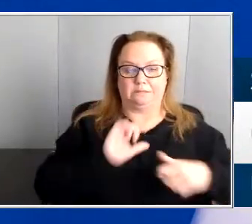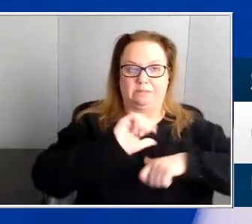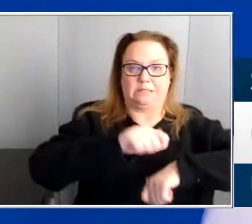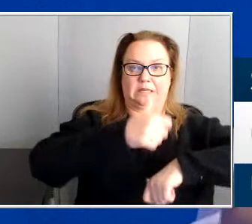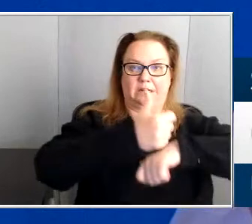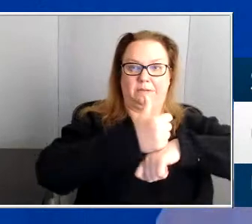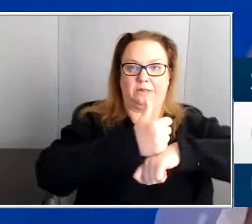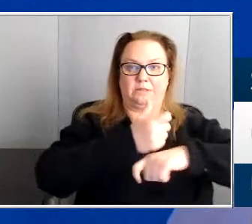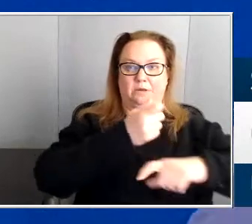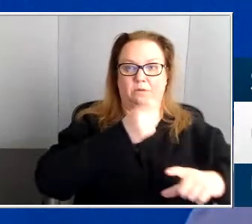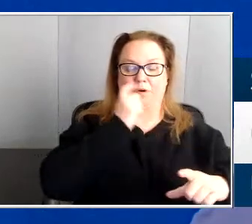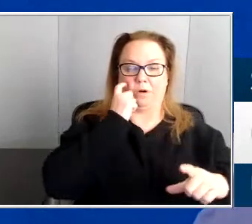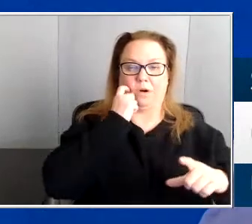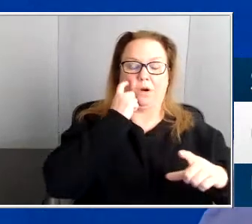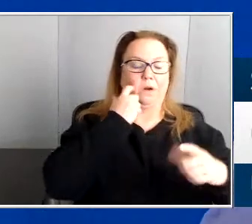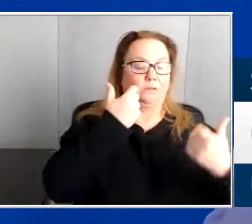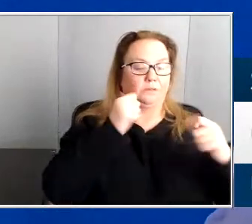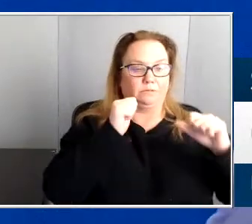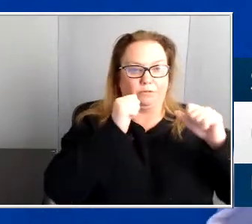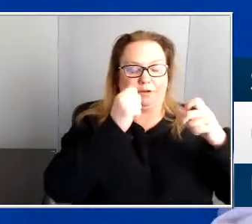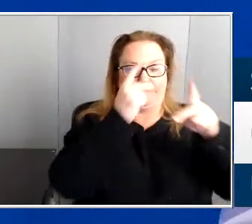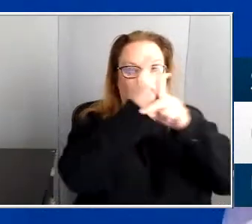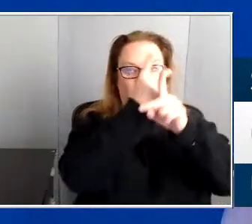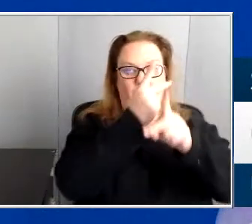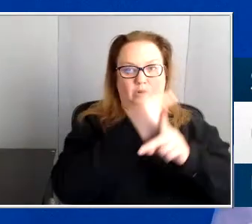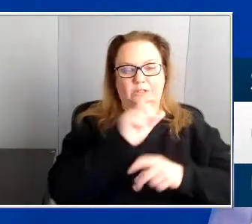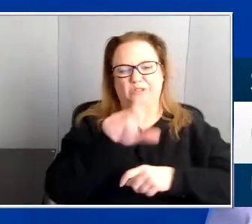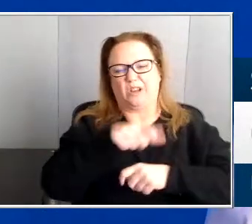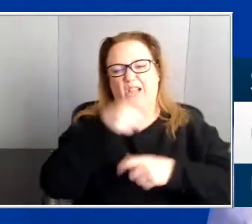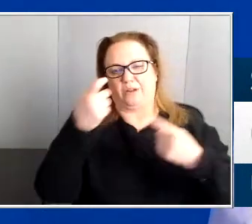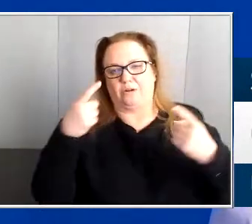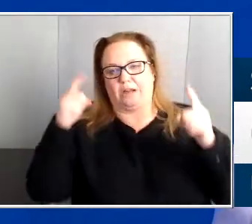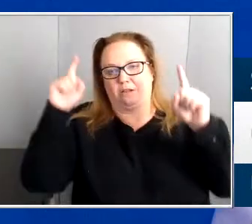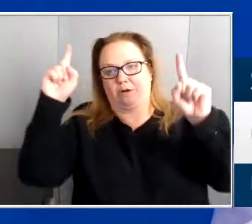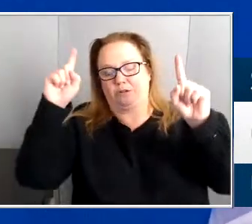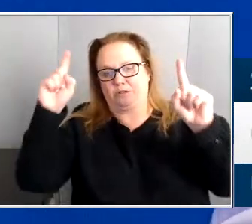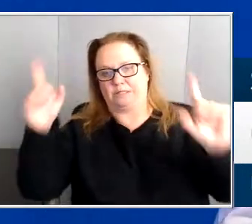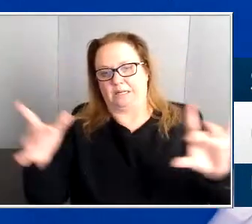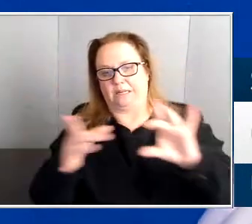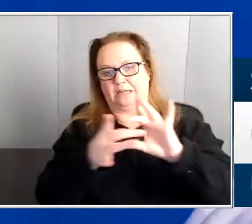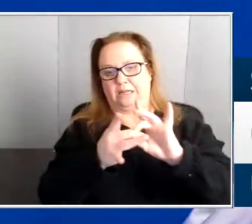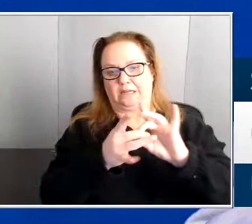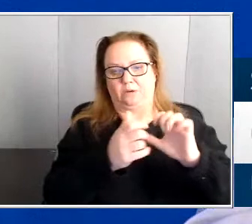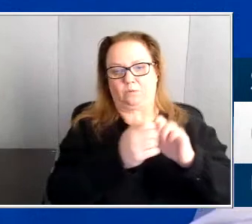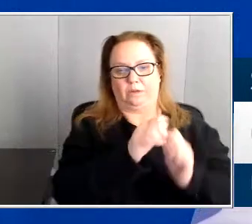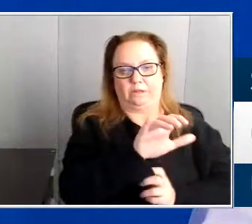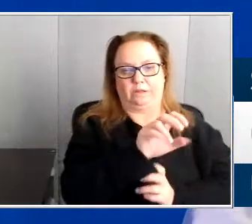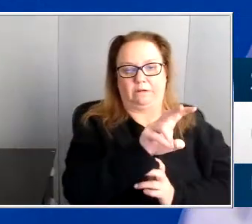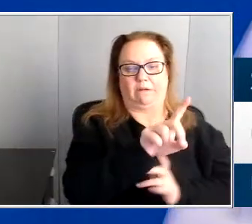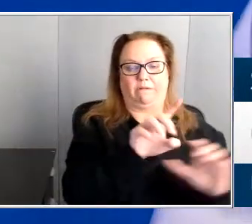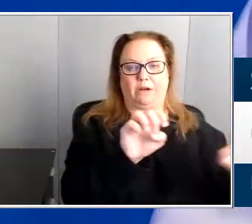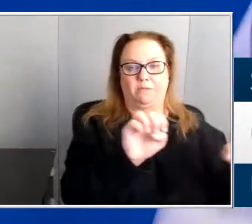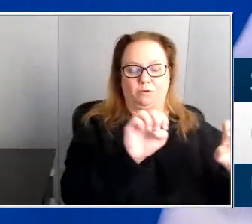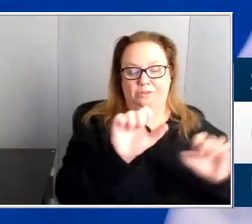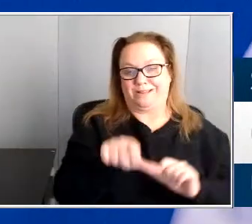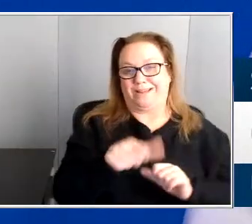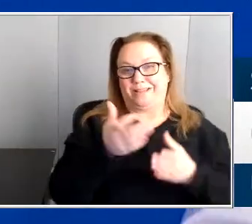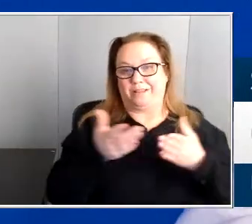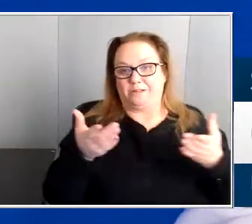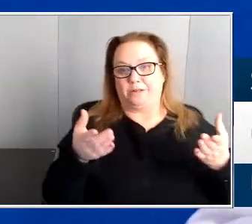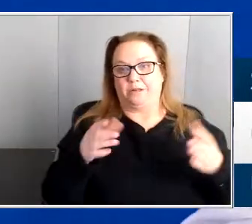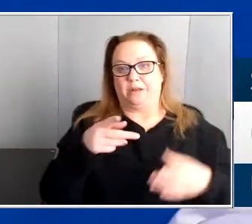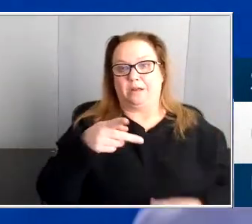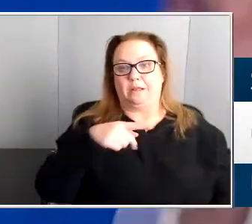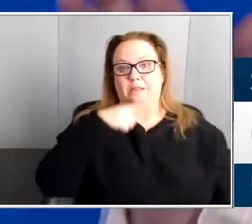unpacking because there are a lot of other associated declarations. Some things expire with this expiring, the public health emergency.